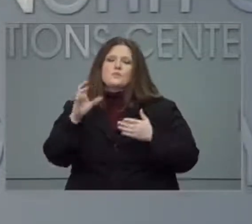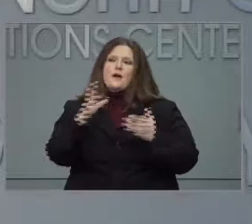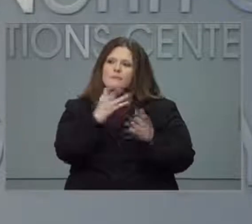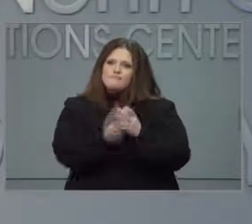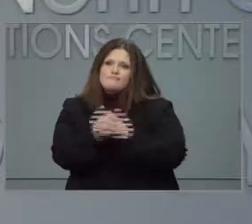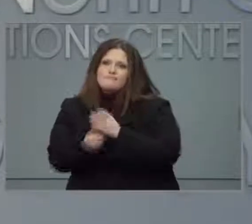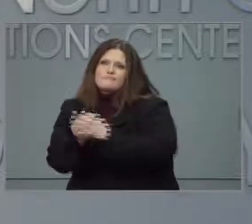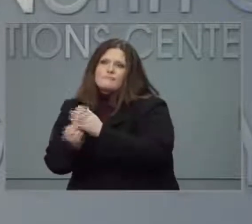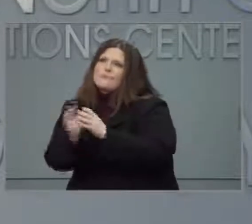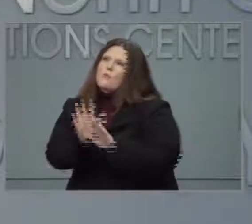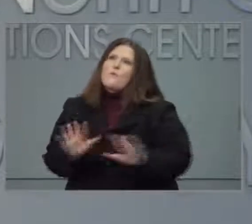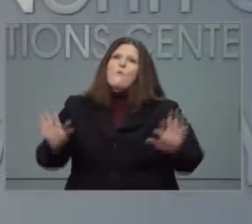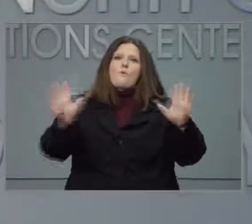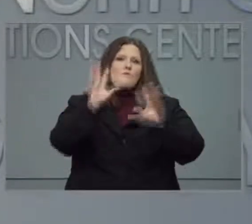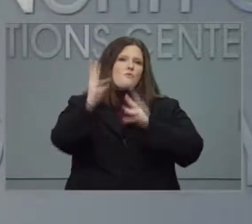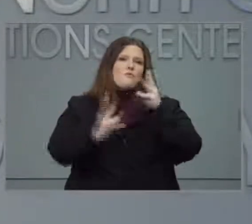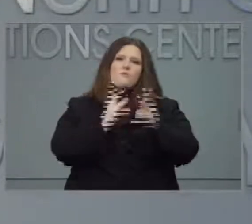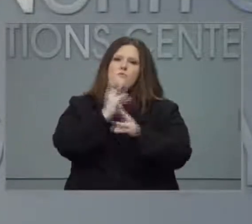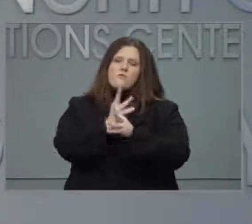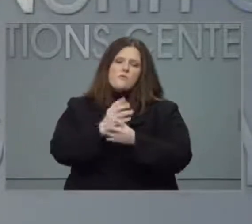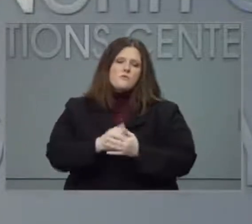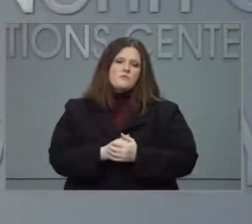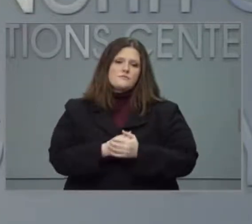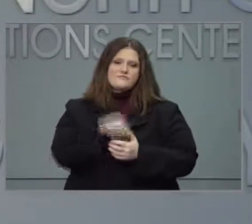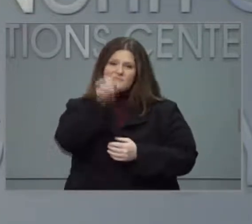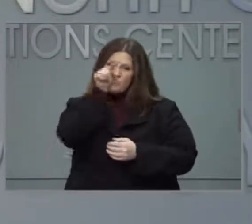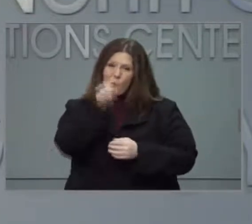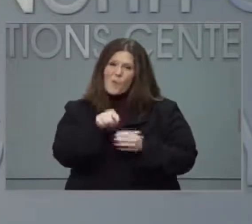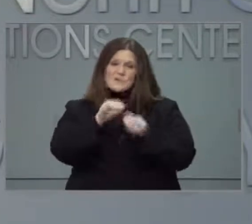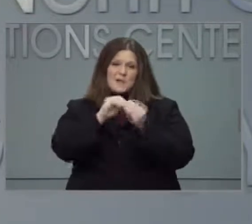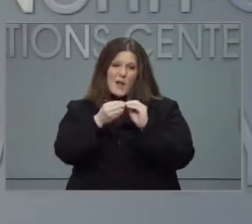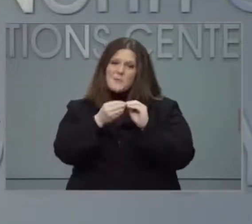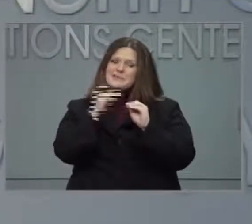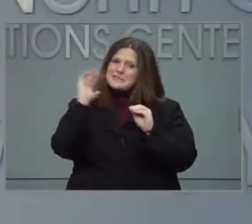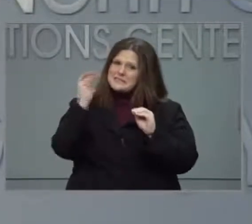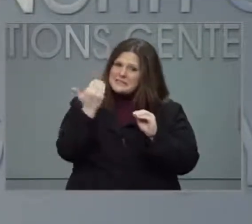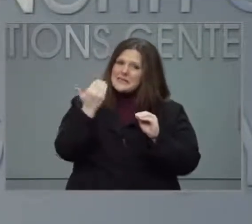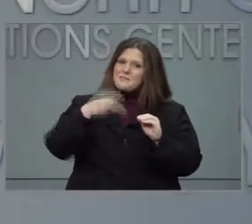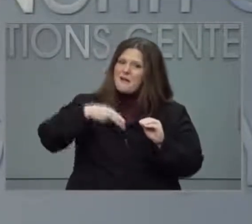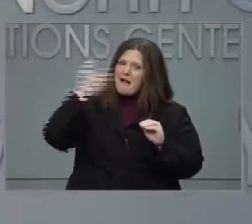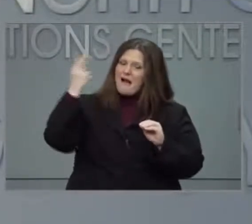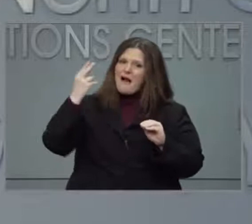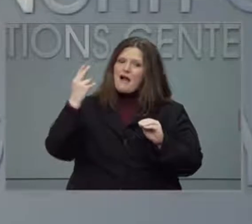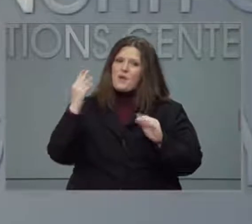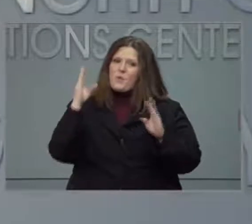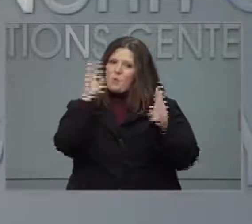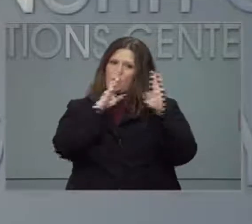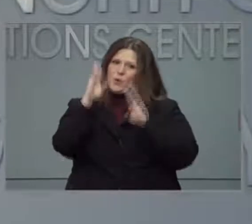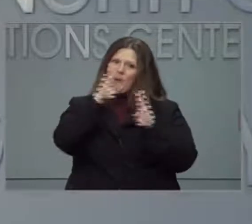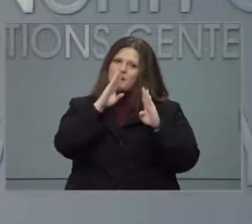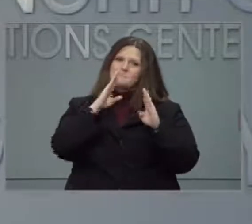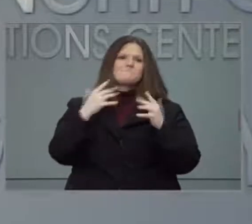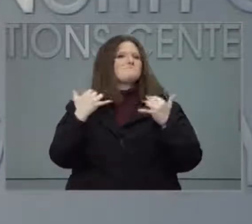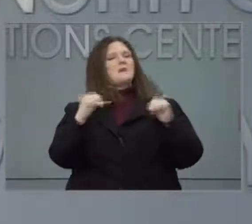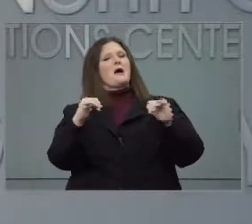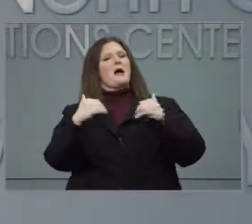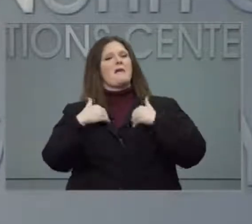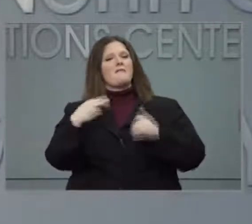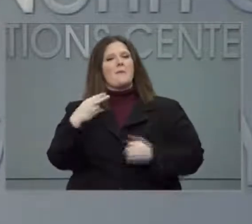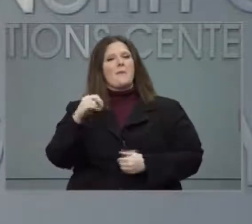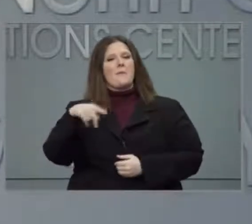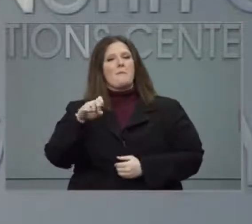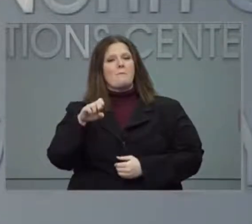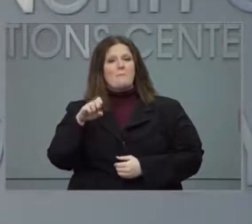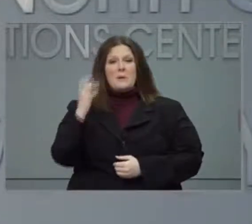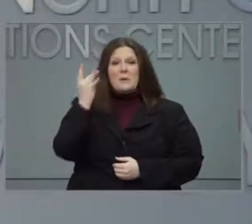But despite these grim statistics, we have reason for hope in North Carolina. Fewer people are getting sick. Fewer